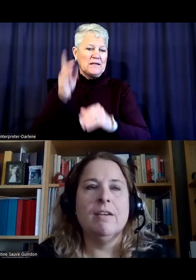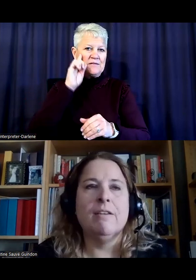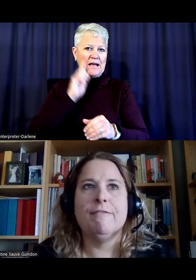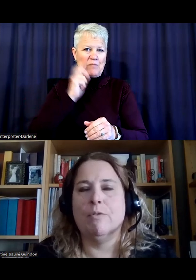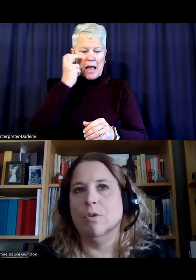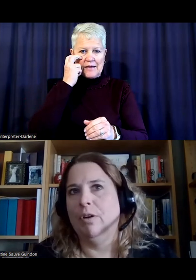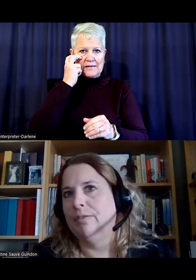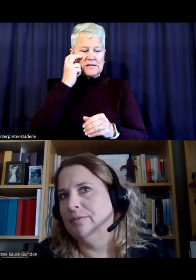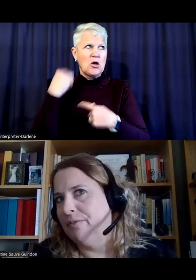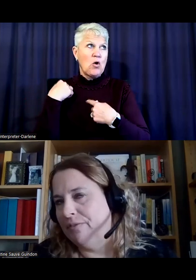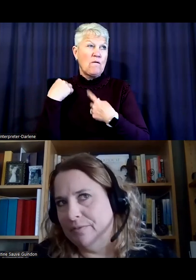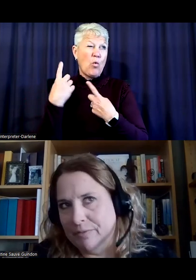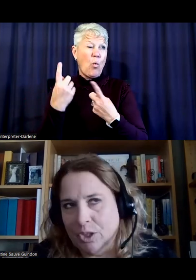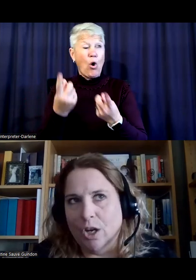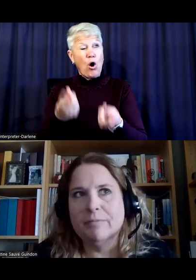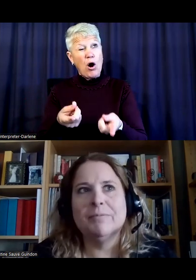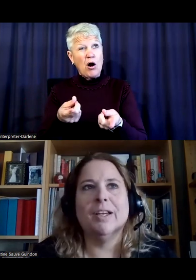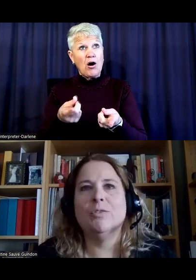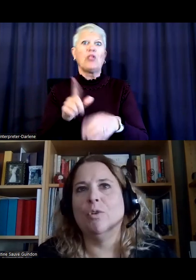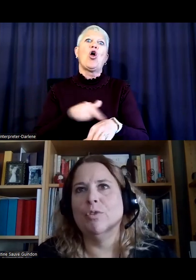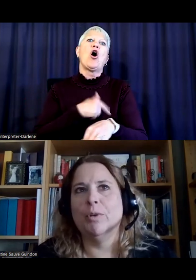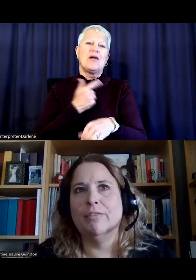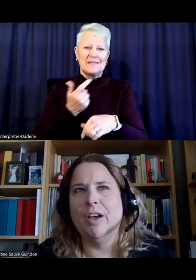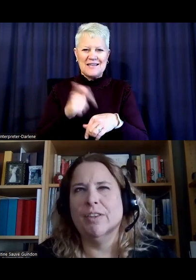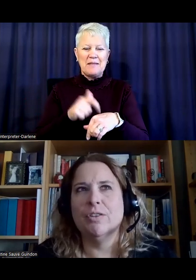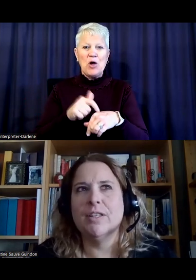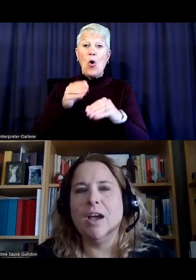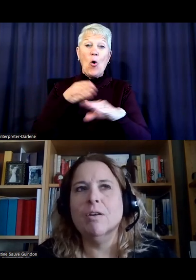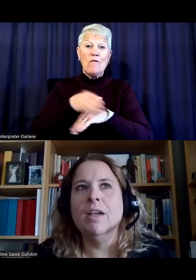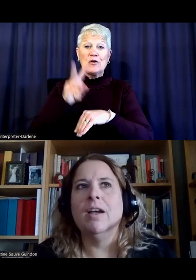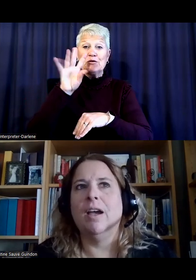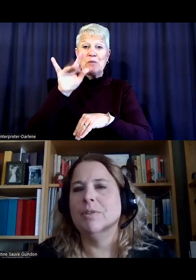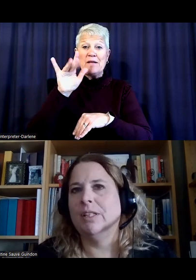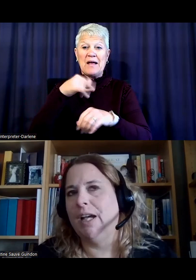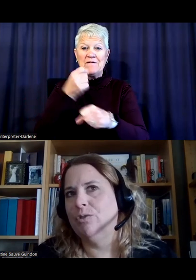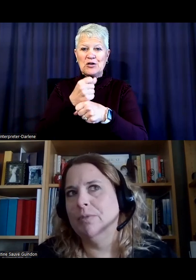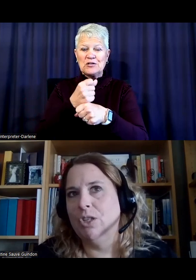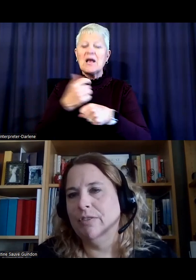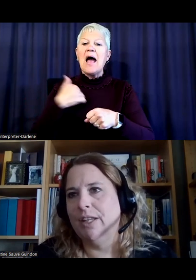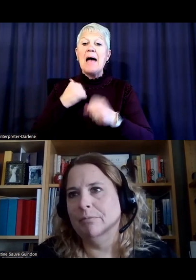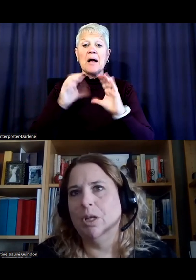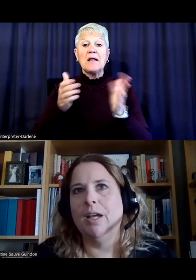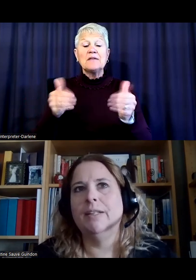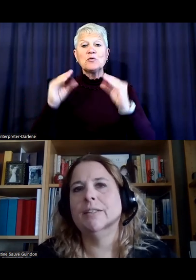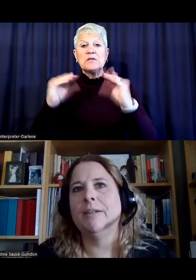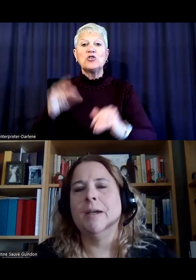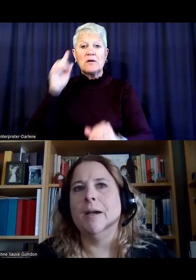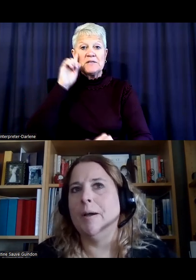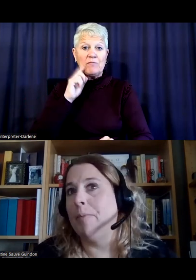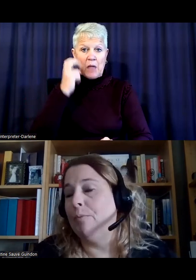deafblindness for long, over 25 years now. I was a classroom teacher of the